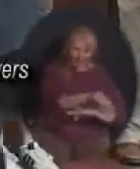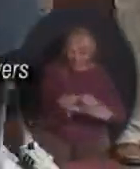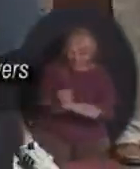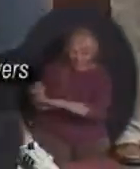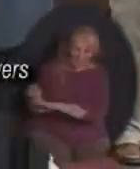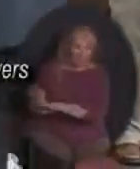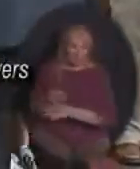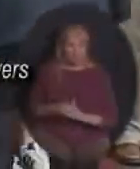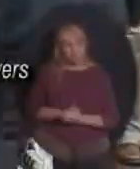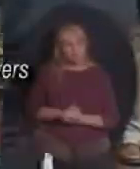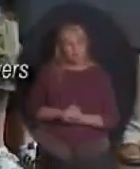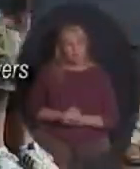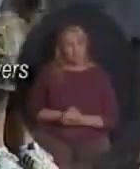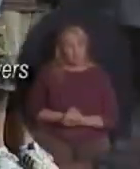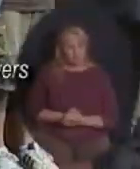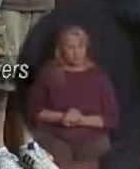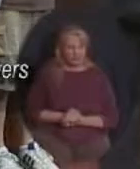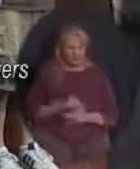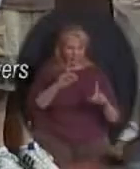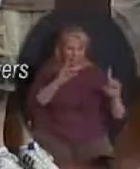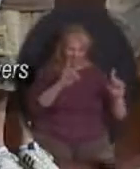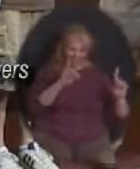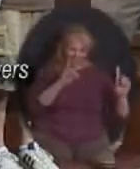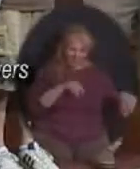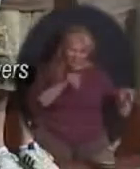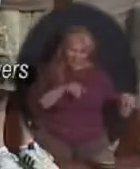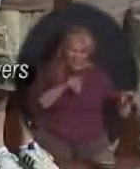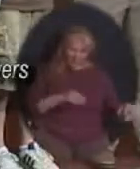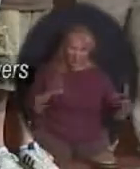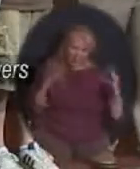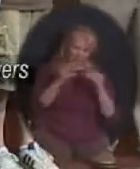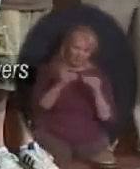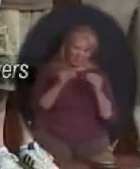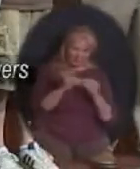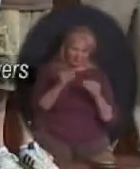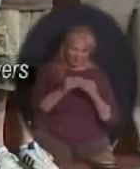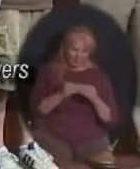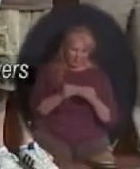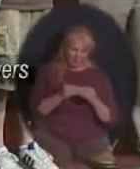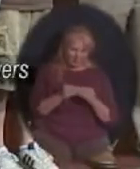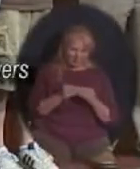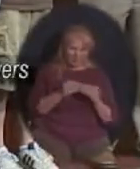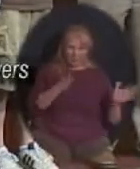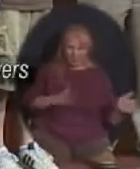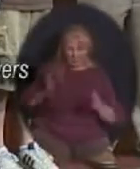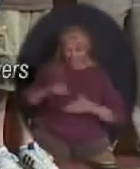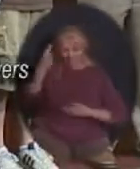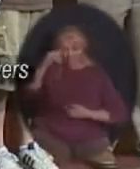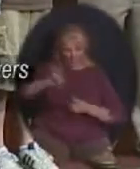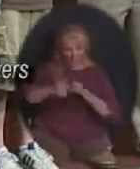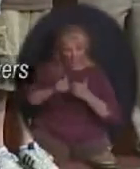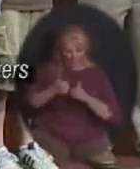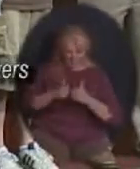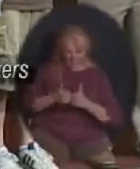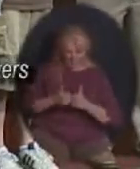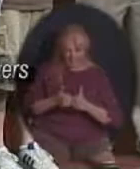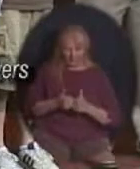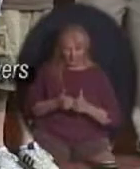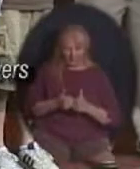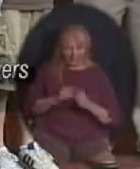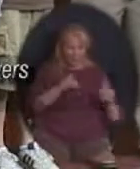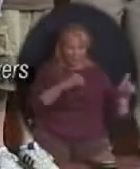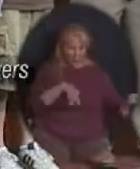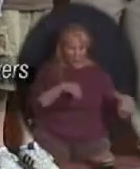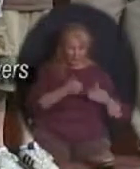prepare before competing in the Kansas Future Problem Solving Competition in April, in which they had 2 hours to address the problem